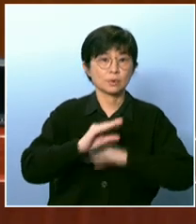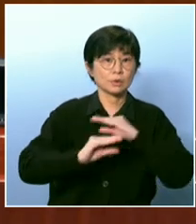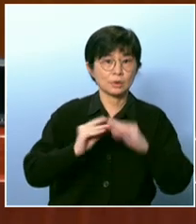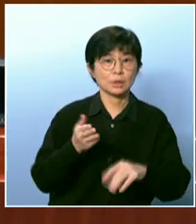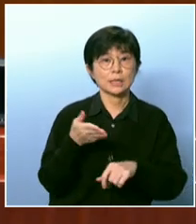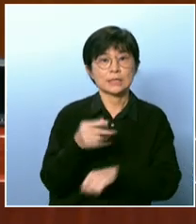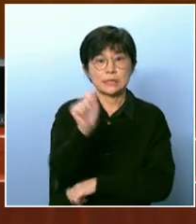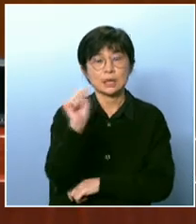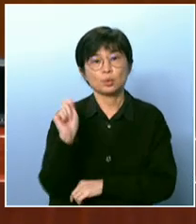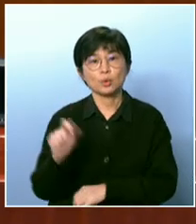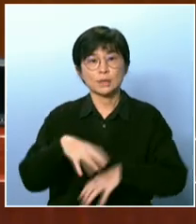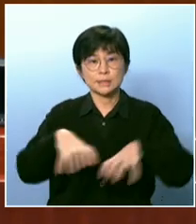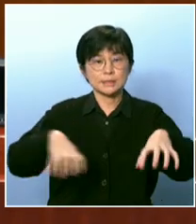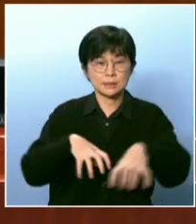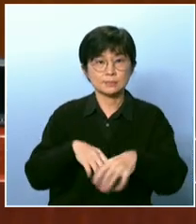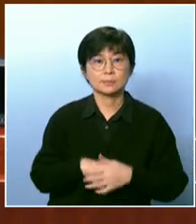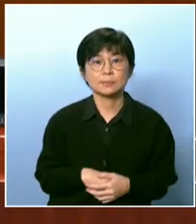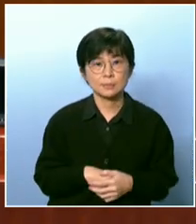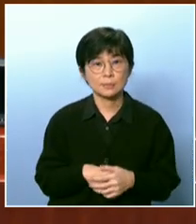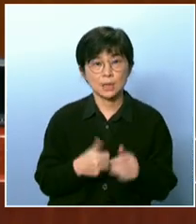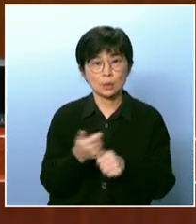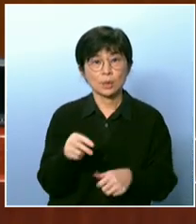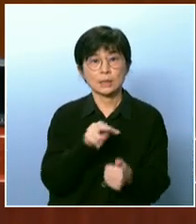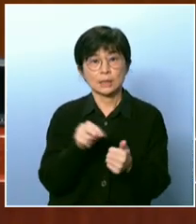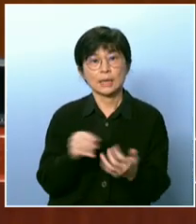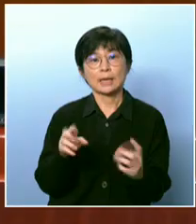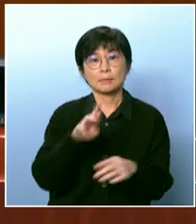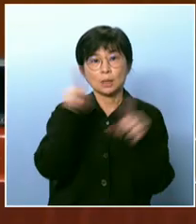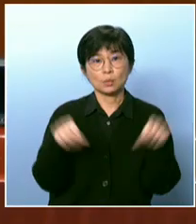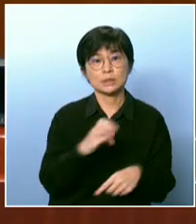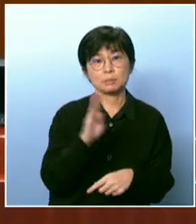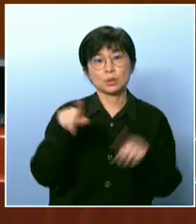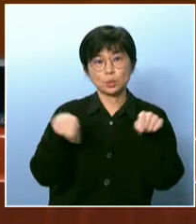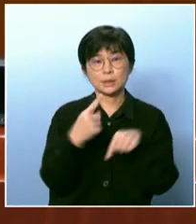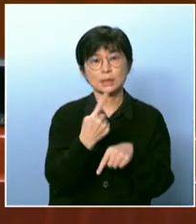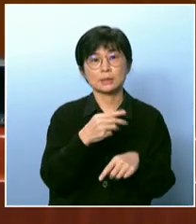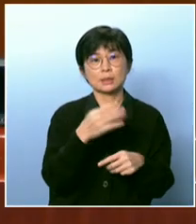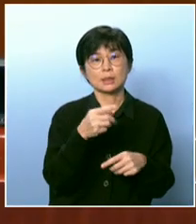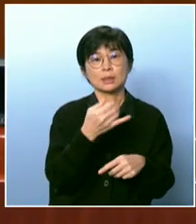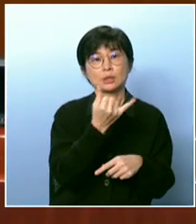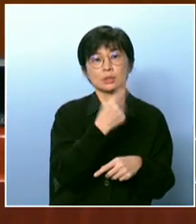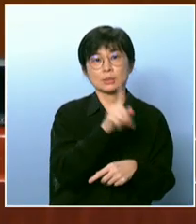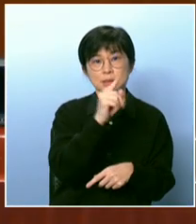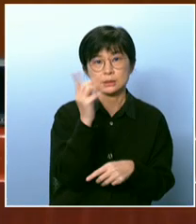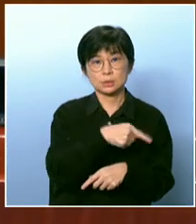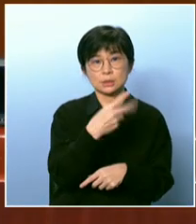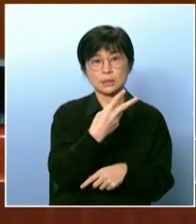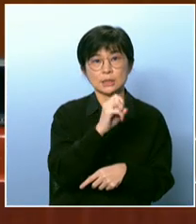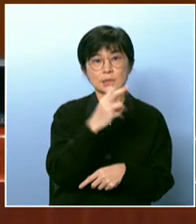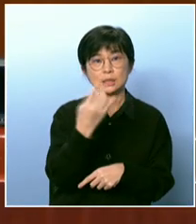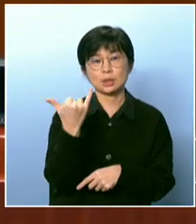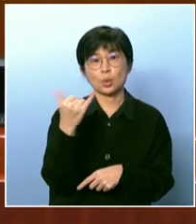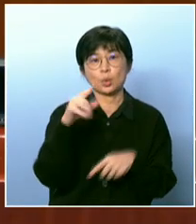Provision of welfare facilities at the development of Ling Village Site E. I would ask